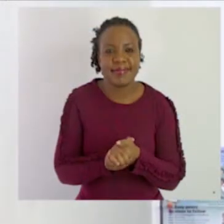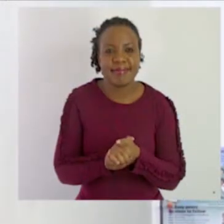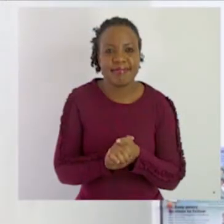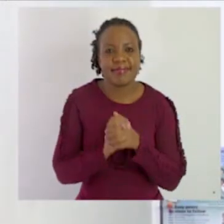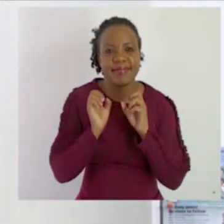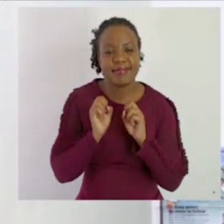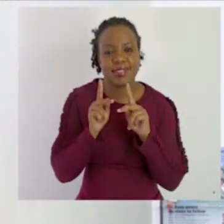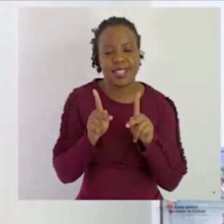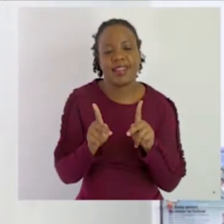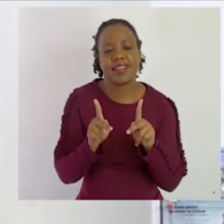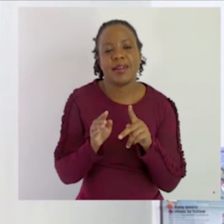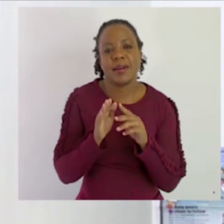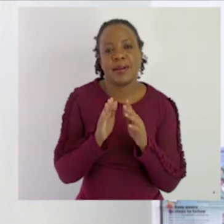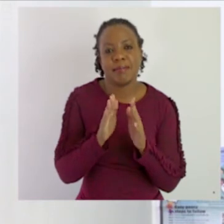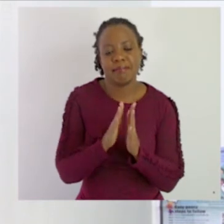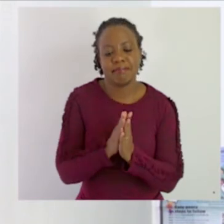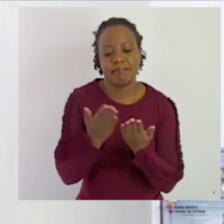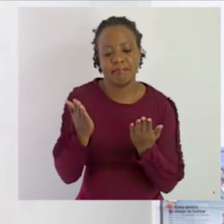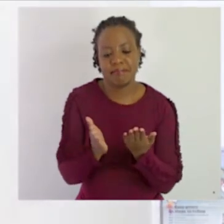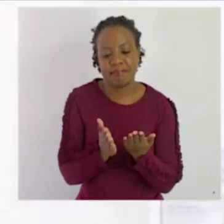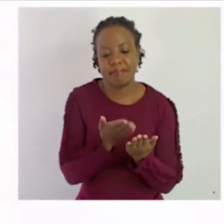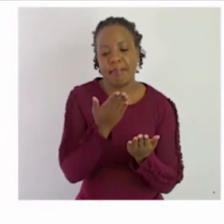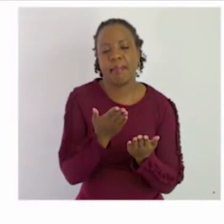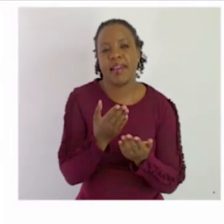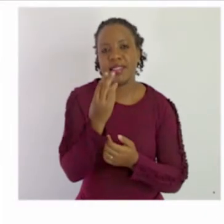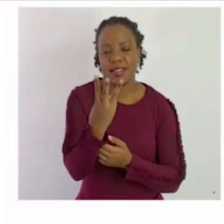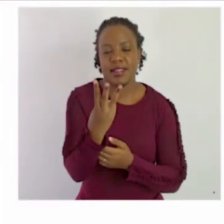Right, let us turn to page 3,